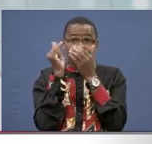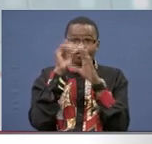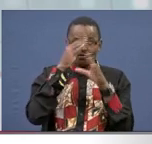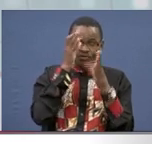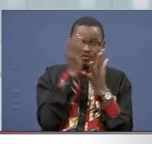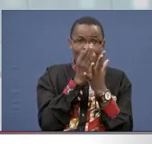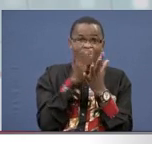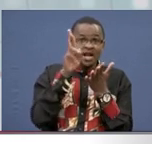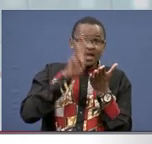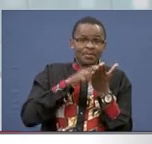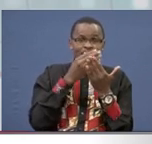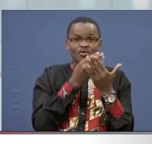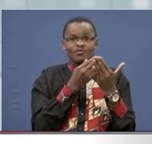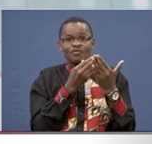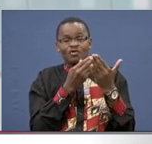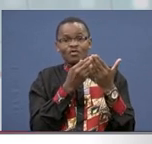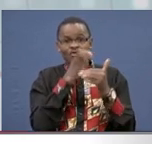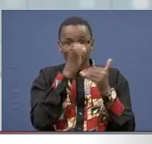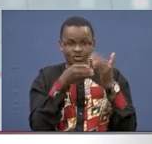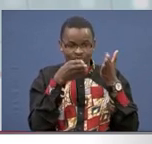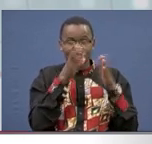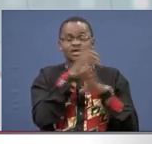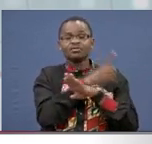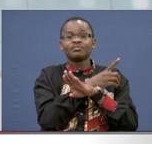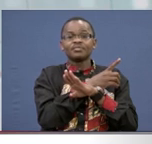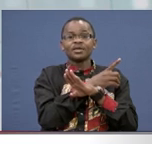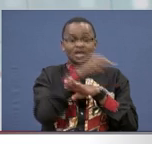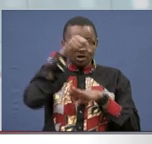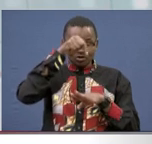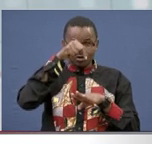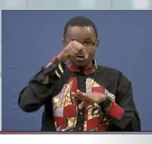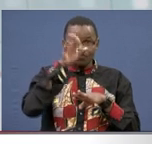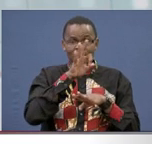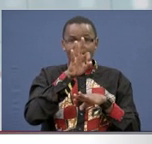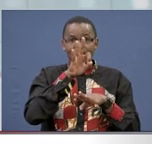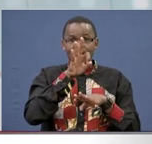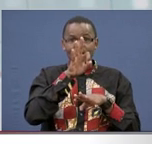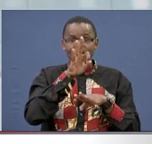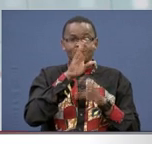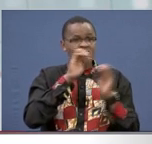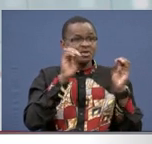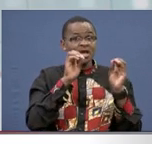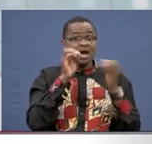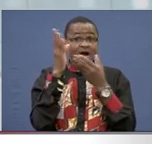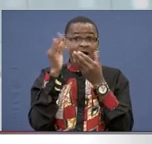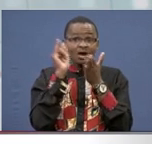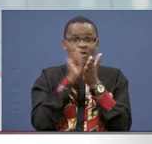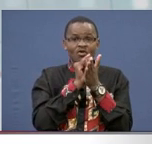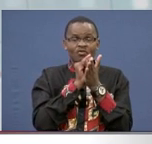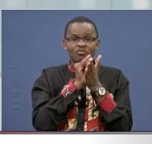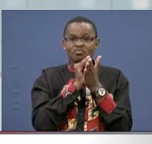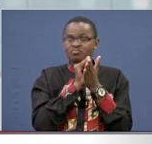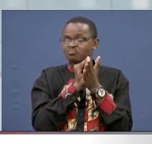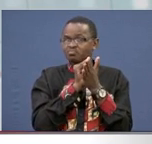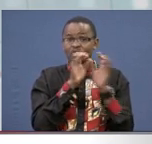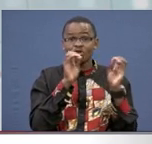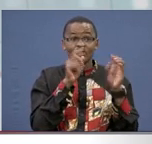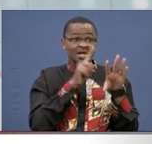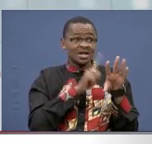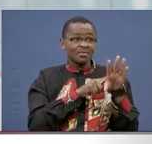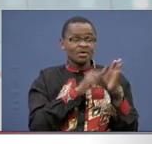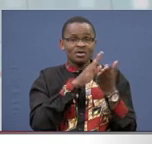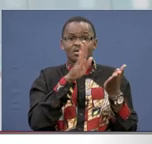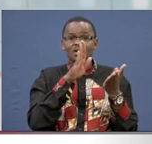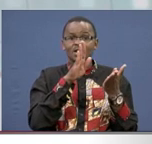their returns before the end of the day. And today being a Friday, there are no hopes or slim hopes of the time being